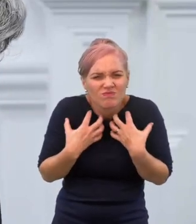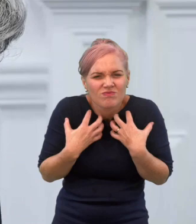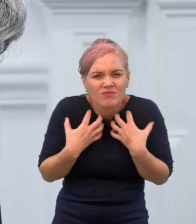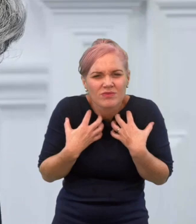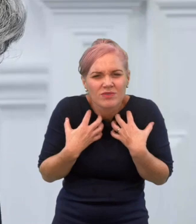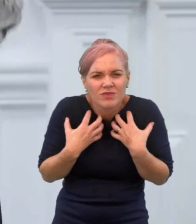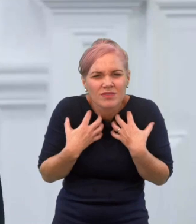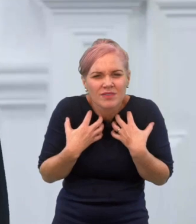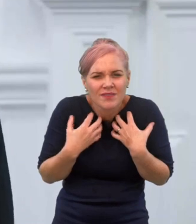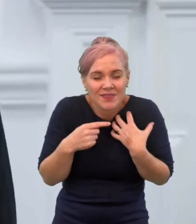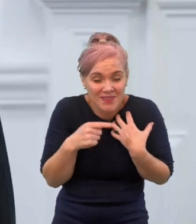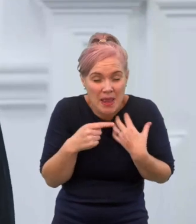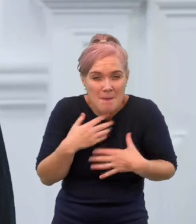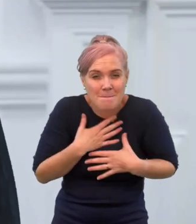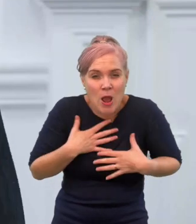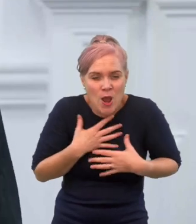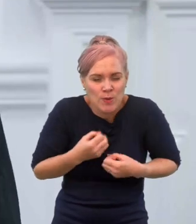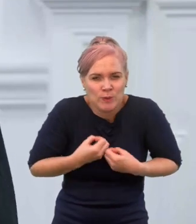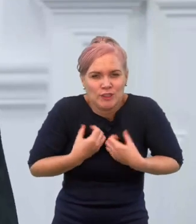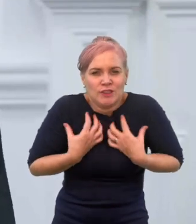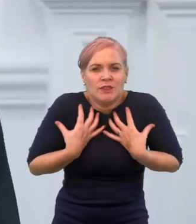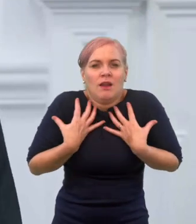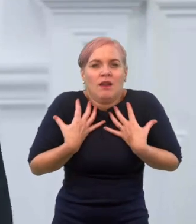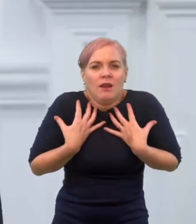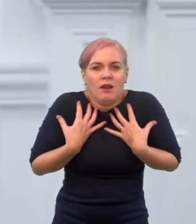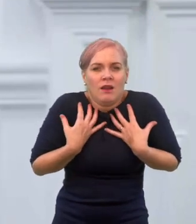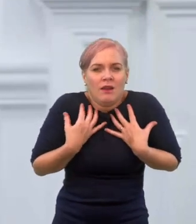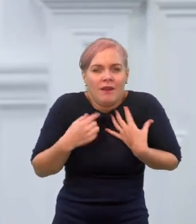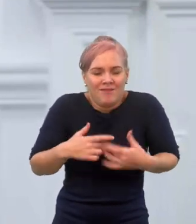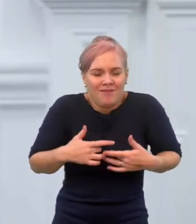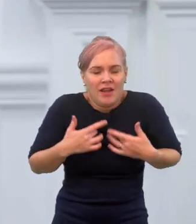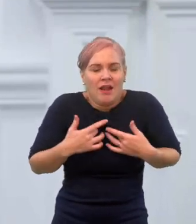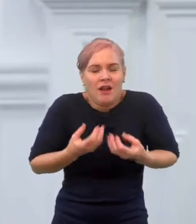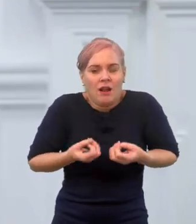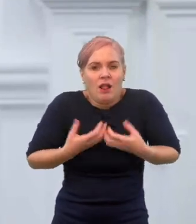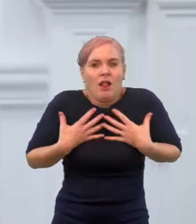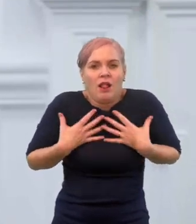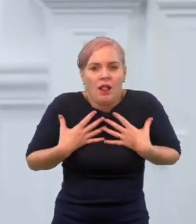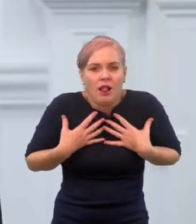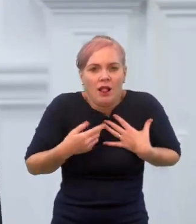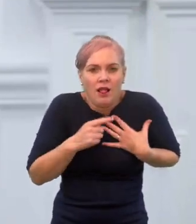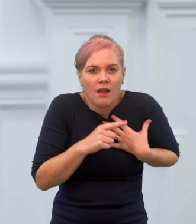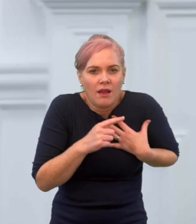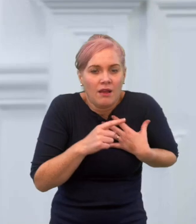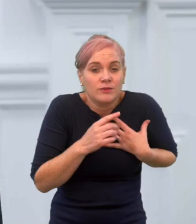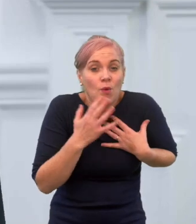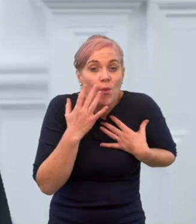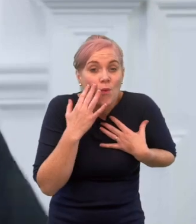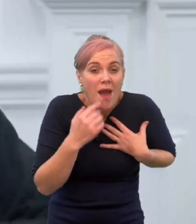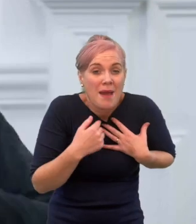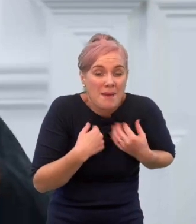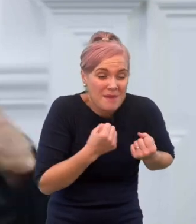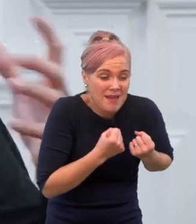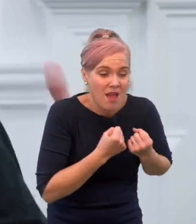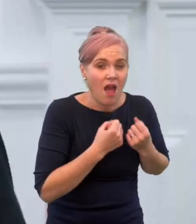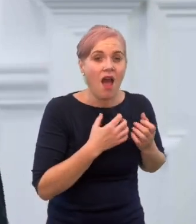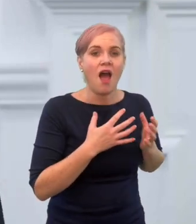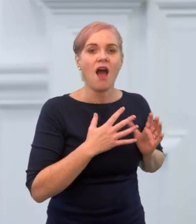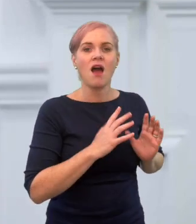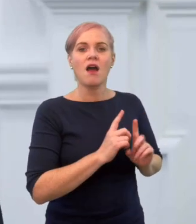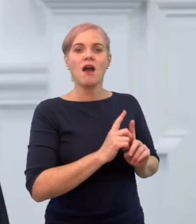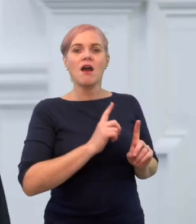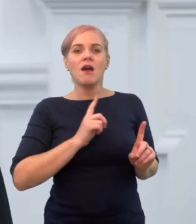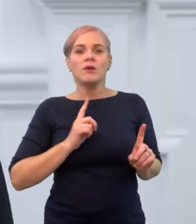know. And then it's what do those emotions bring? How does that make me feel? So I remember that when I come out of